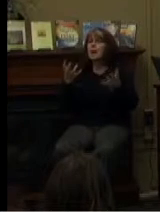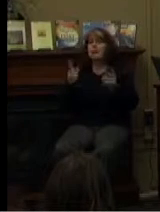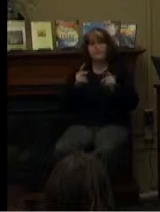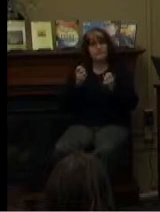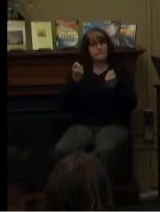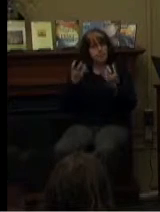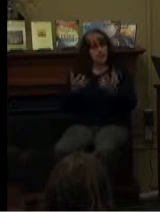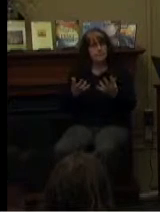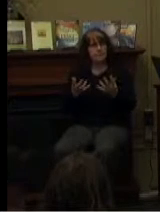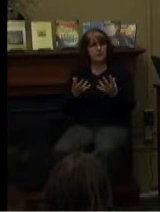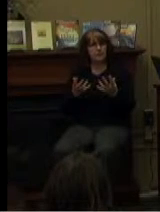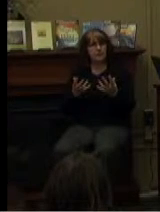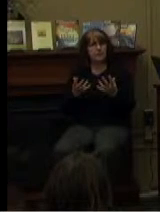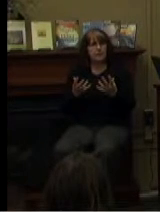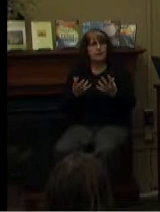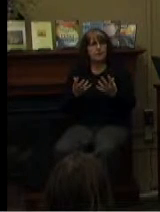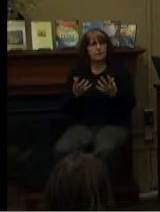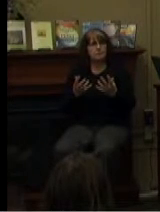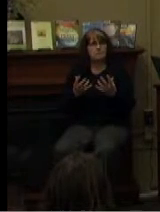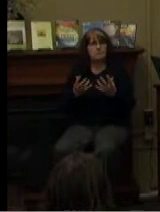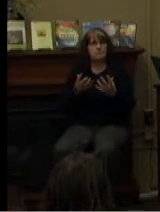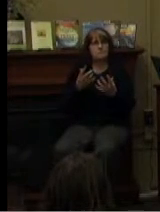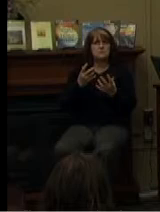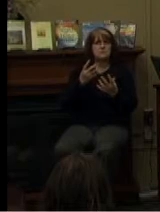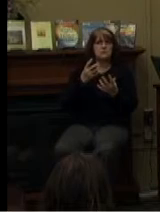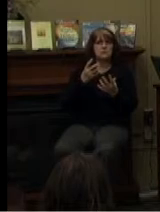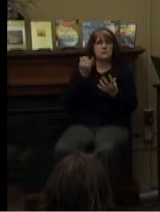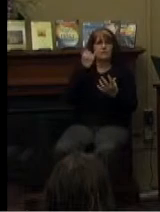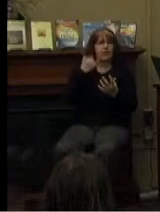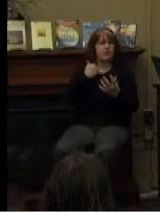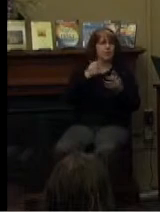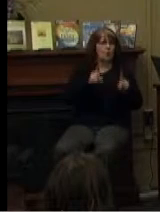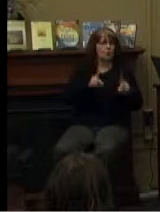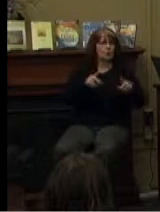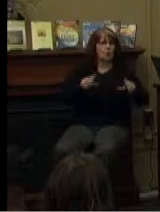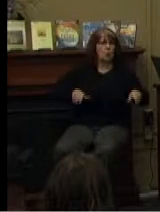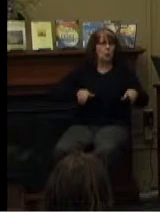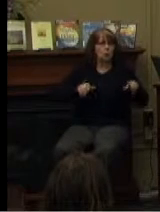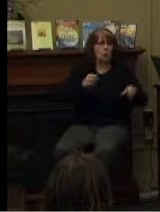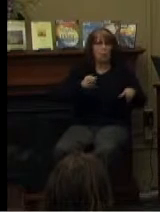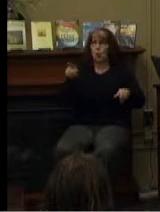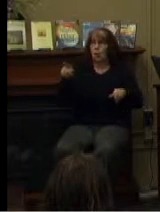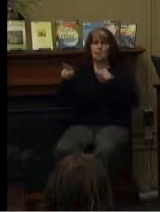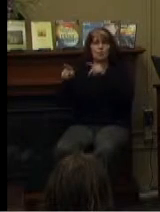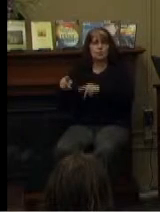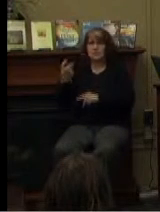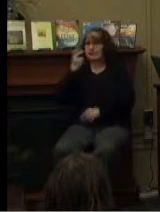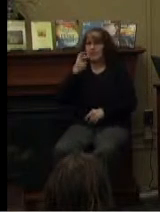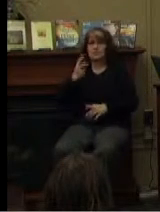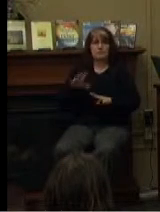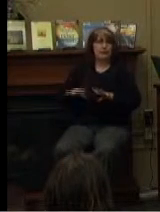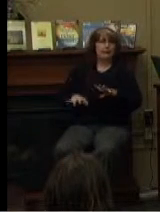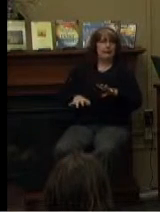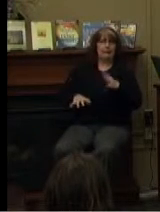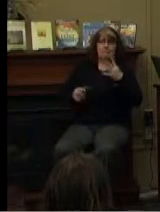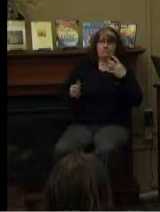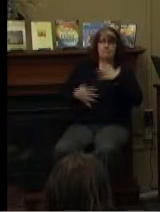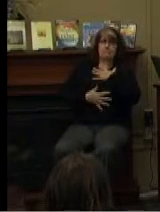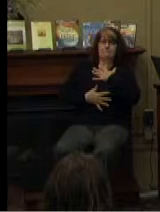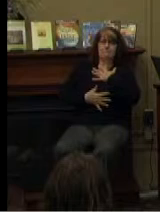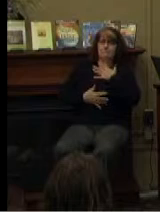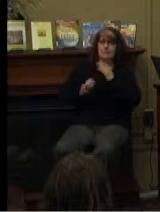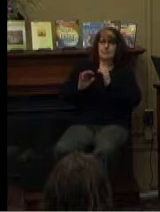I talk with, so we have a person in a wheelchair, a person who's blind, and you're like, I don't know how to communicate with them. And a lot of it